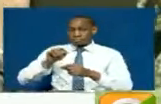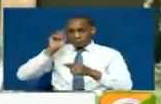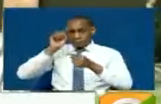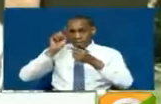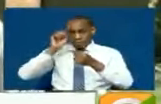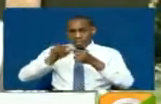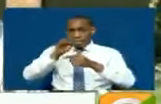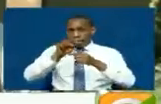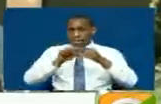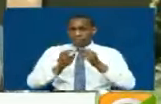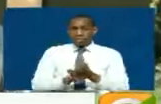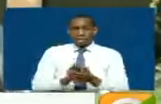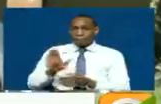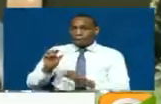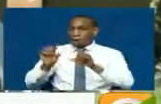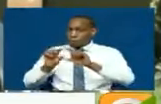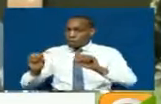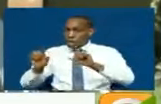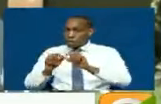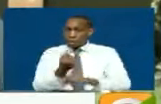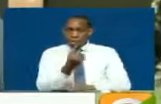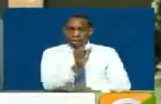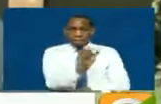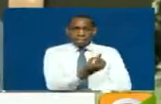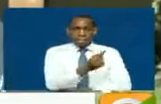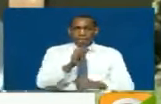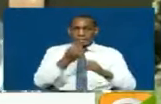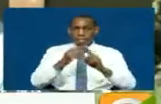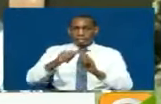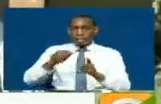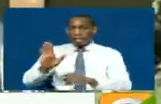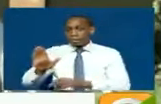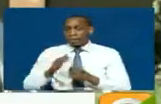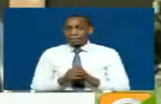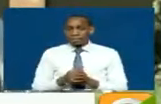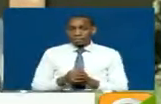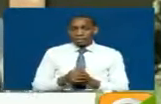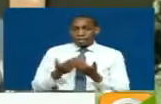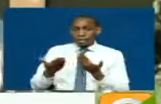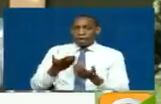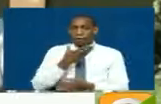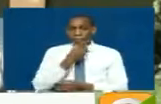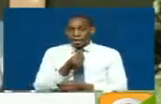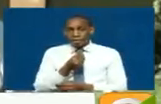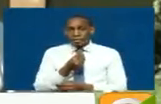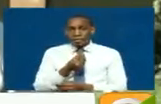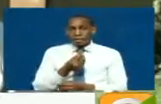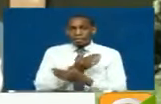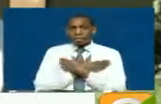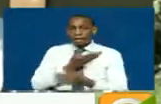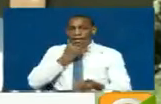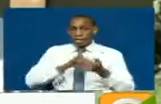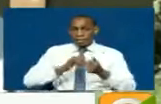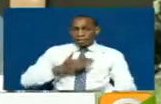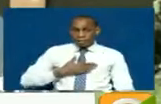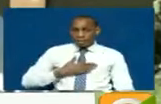mission. Alisema mtu mmoja aliua msichu ati aliua mwingine. Sasa huyo mzee ni rafiki ya bwana yangu.